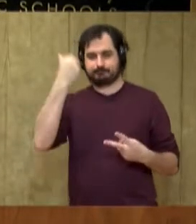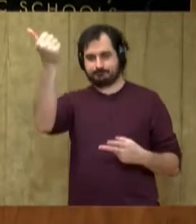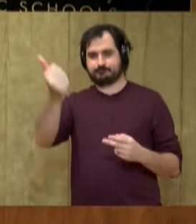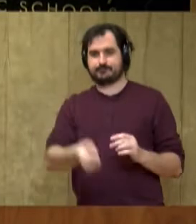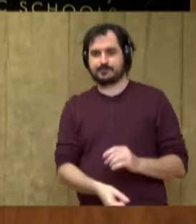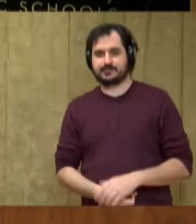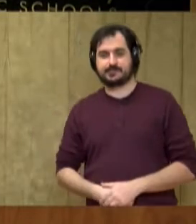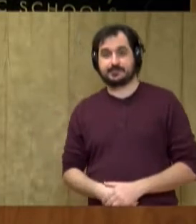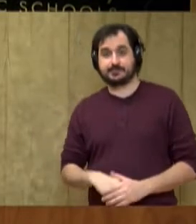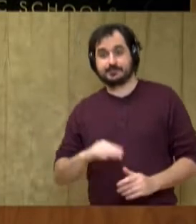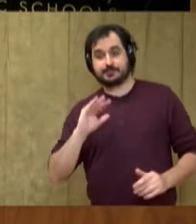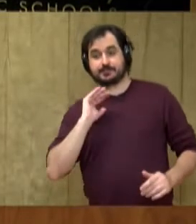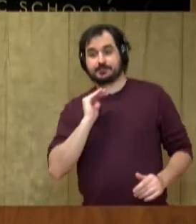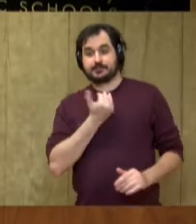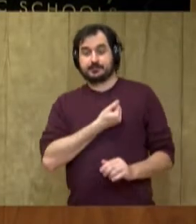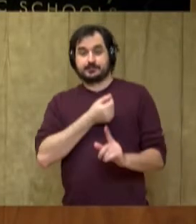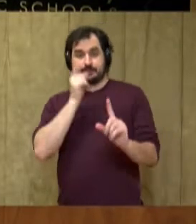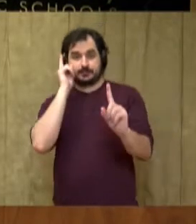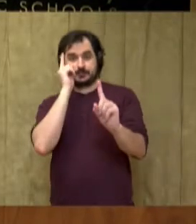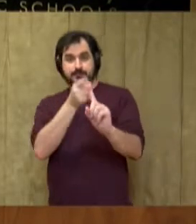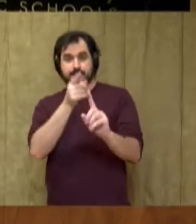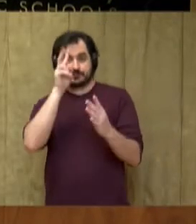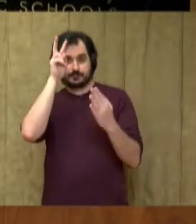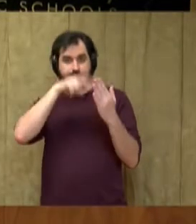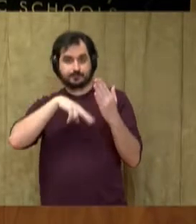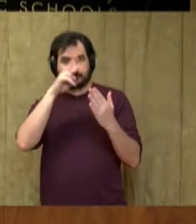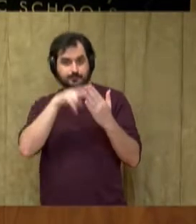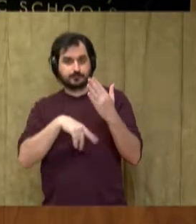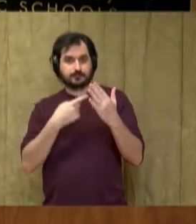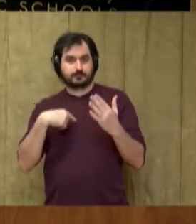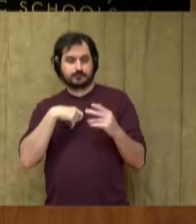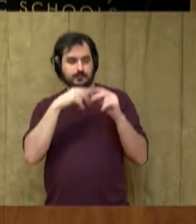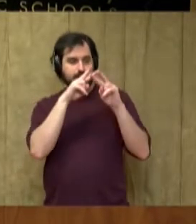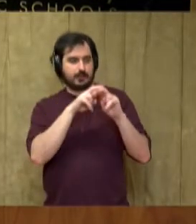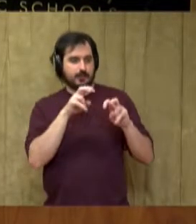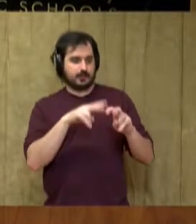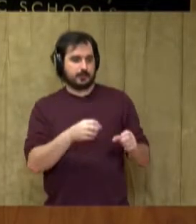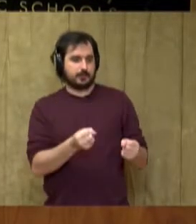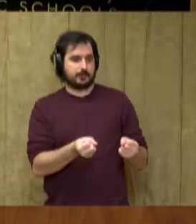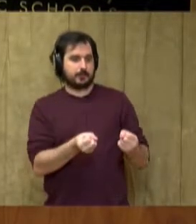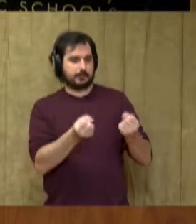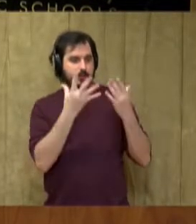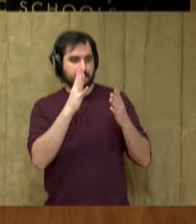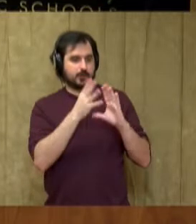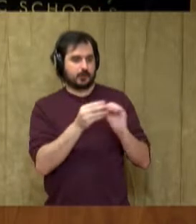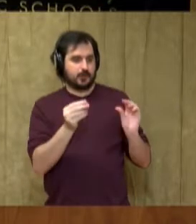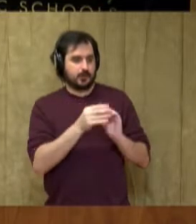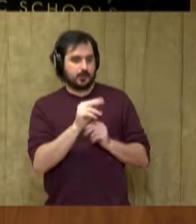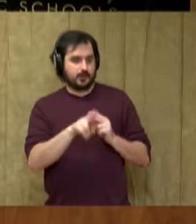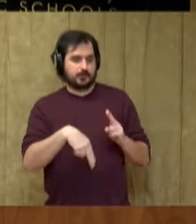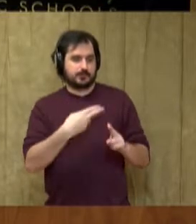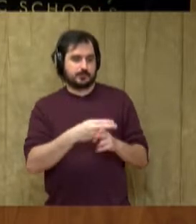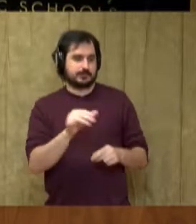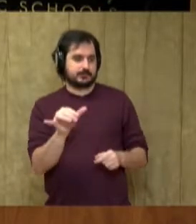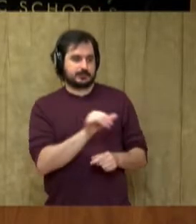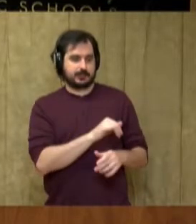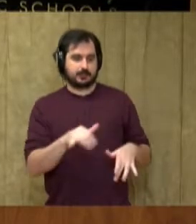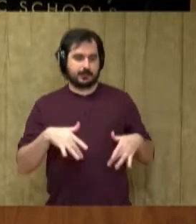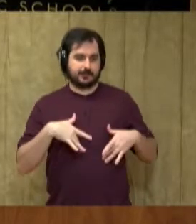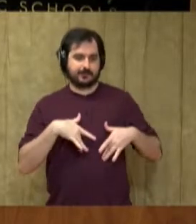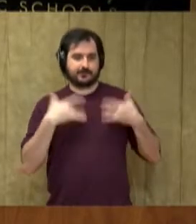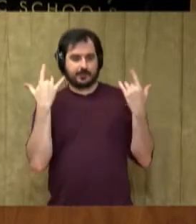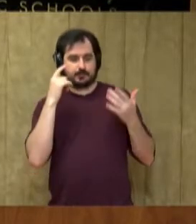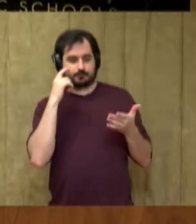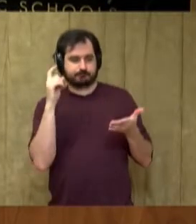Now, our objective in reading. We're going to analyze multiple accounts of the same event or topic, noting important similarities